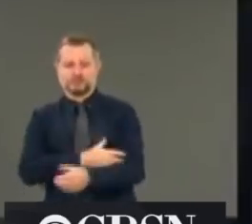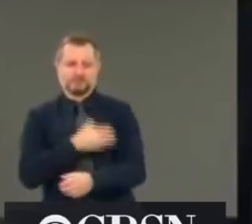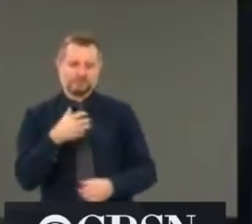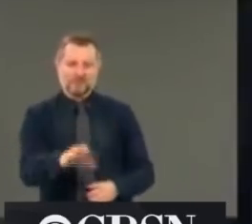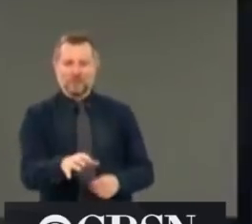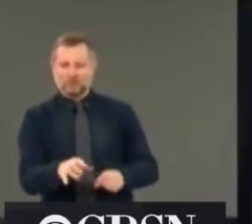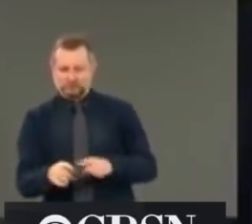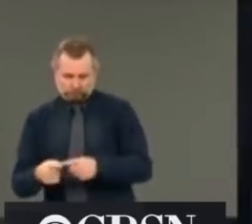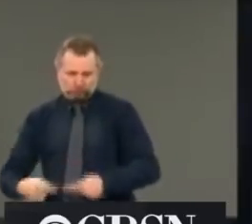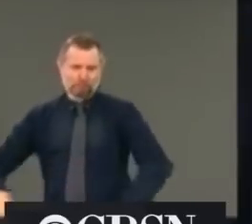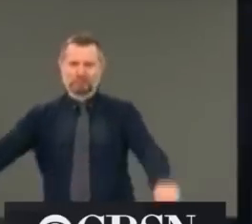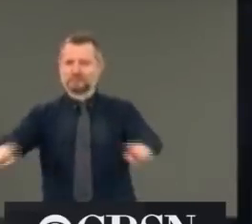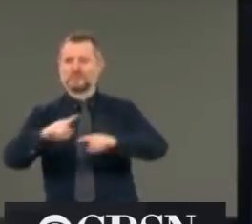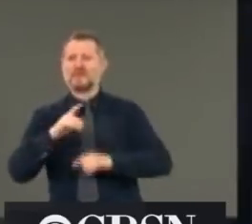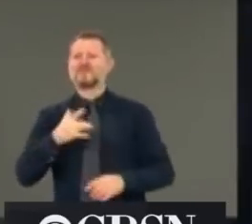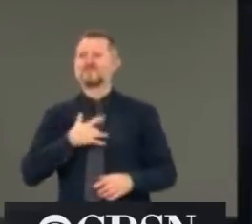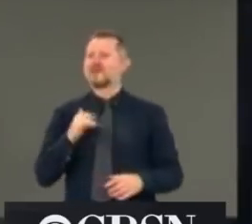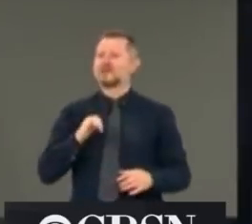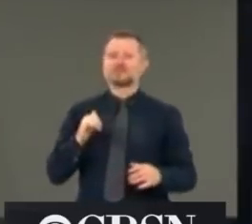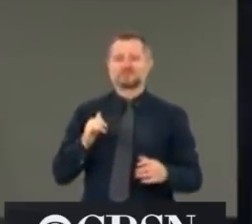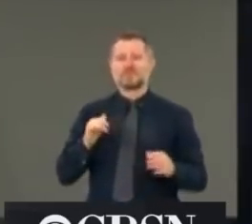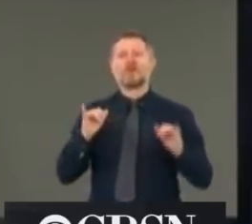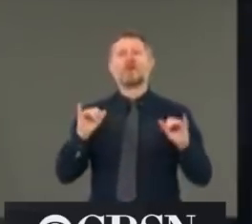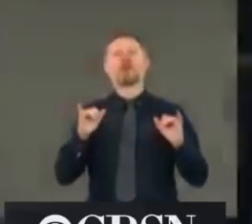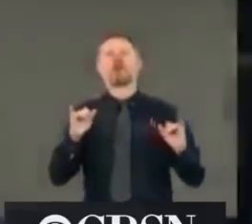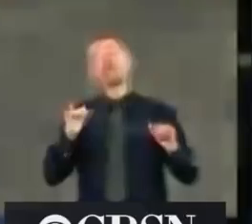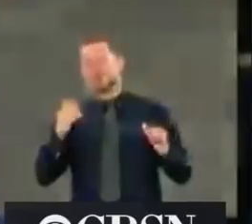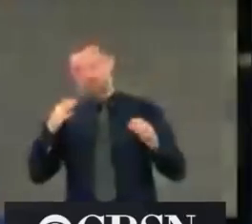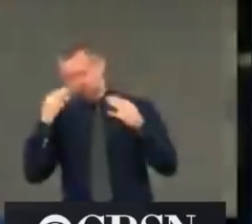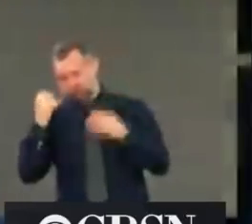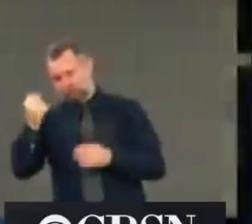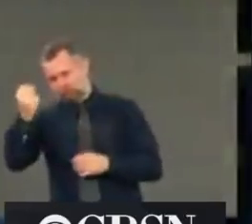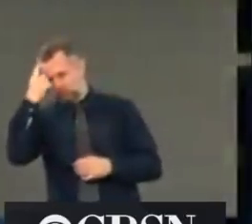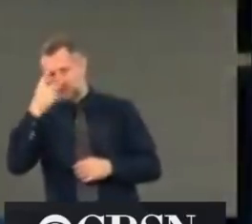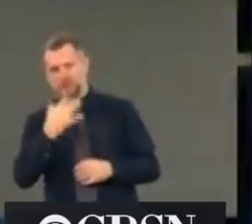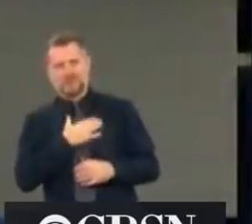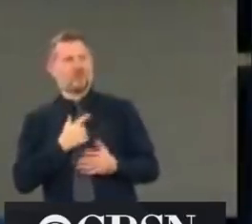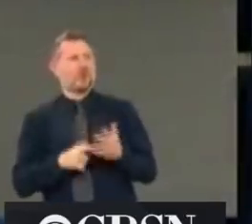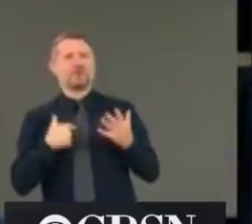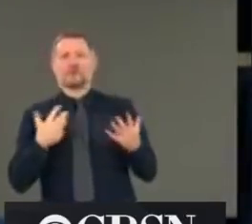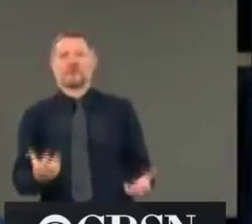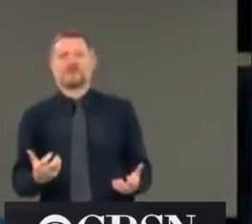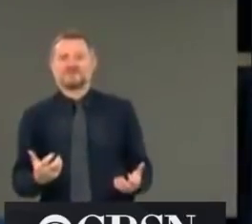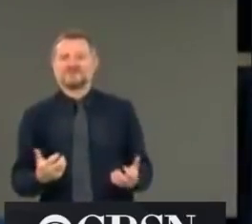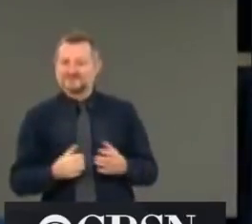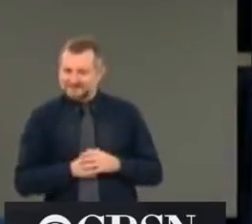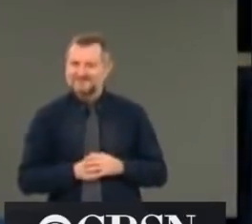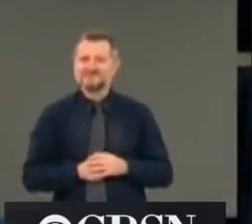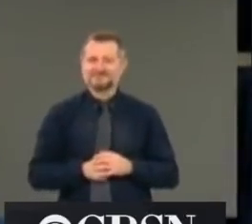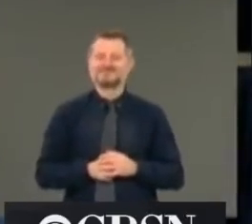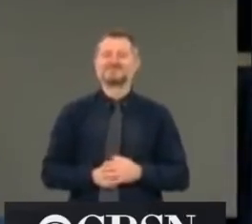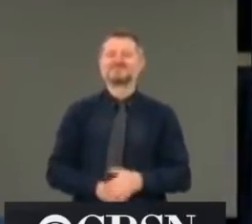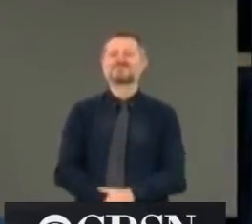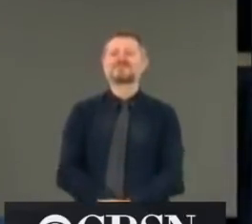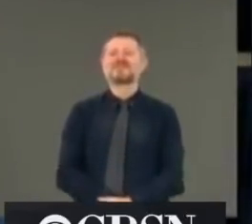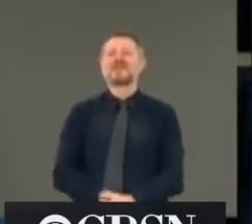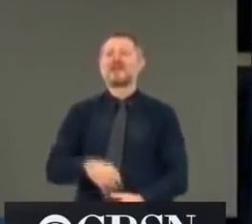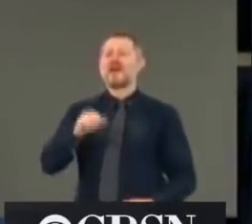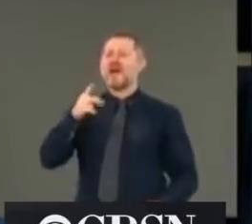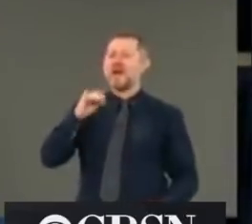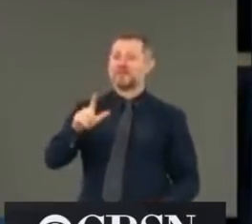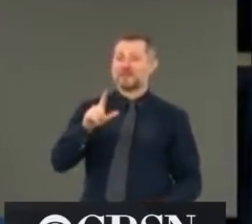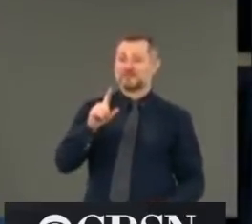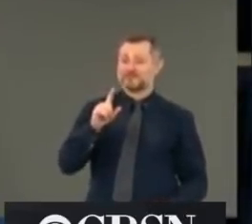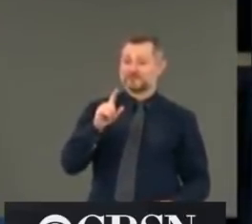a process where everyone feels their voice is being heard and there's accountability. So the only date you guys are concerned with is April 1, past or no, that's it? April 1. Let's say it this